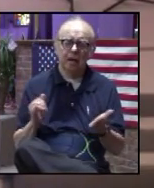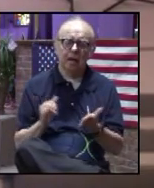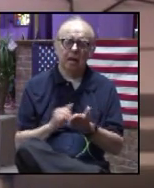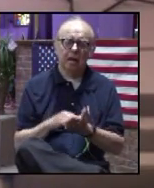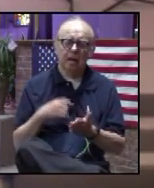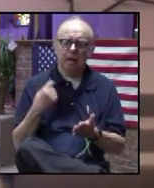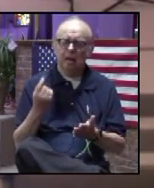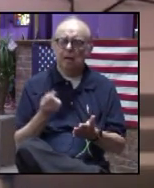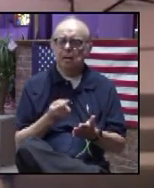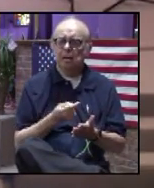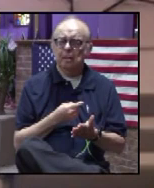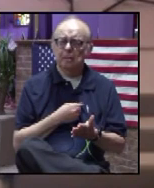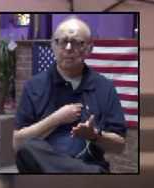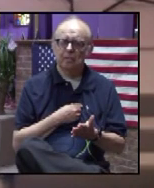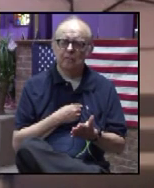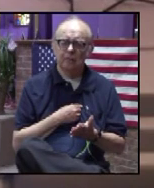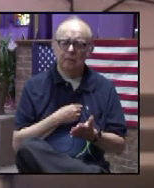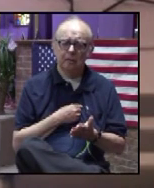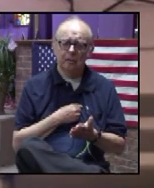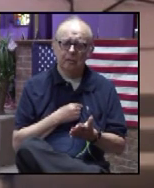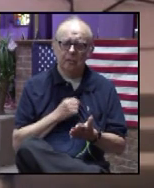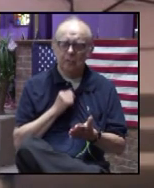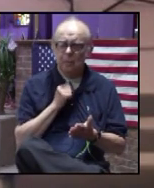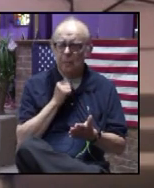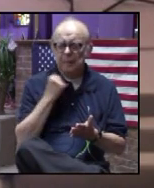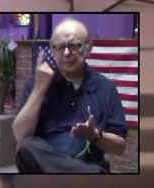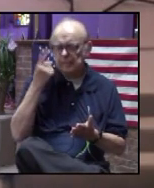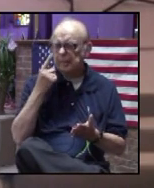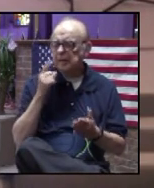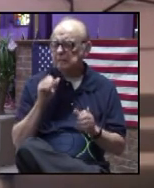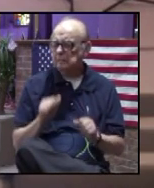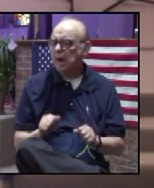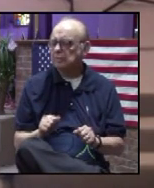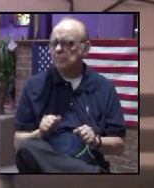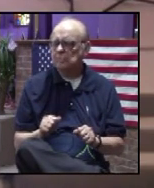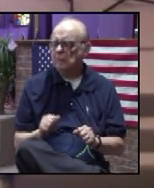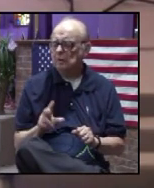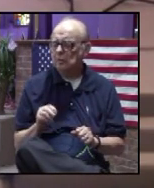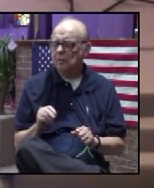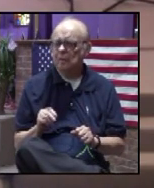we don't think is possible.